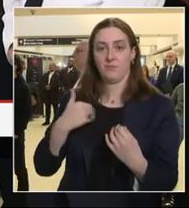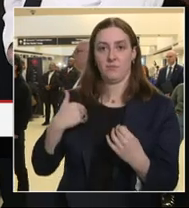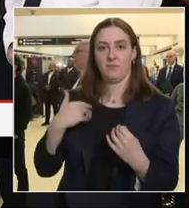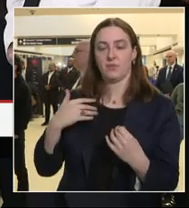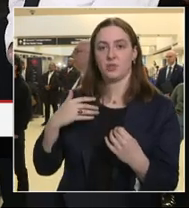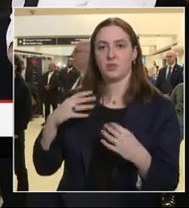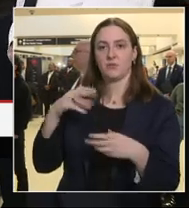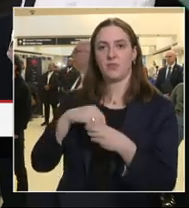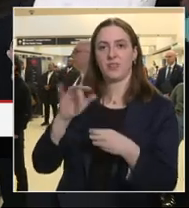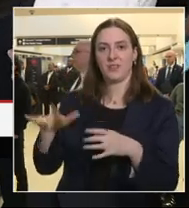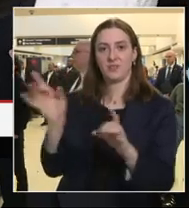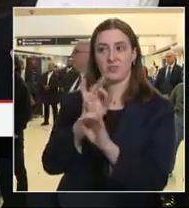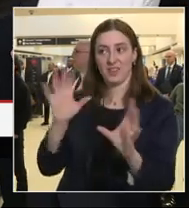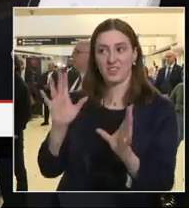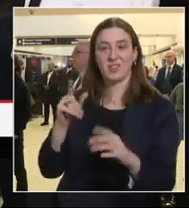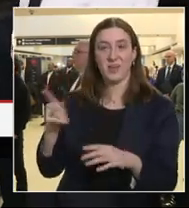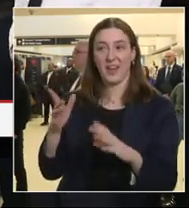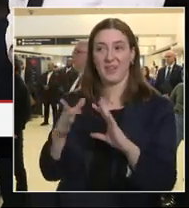can provide on that front?